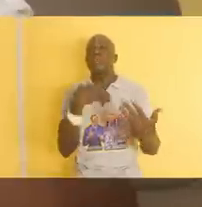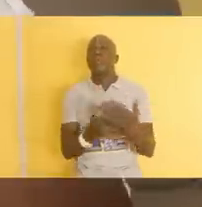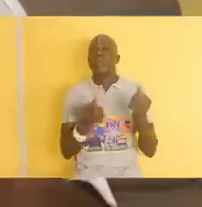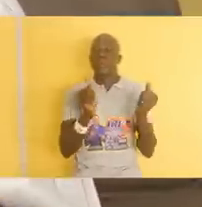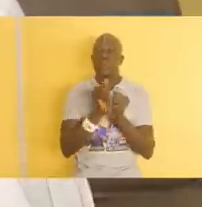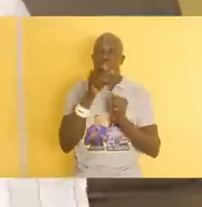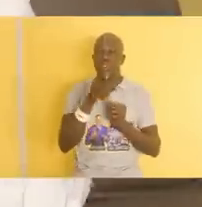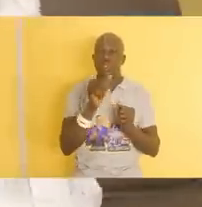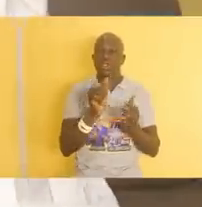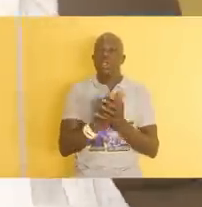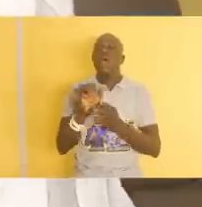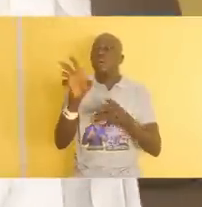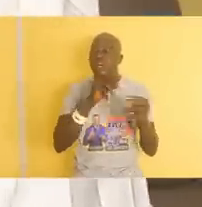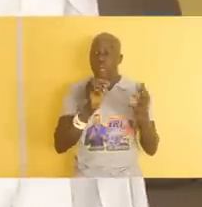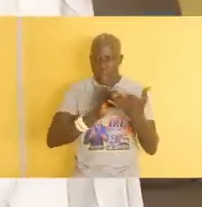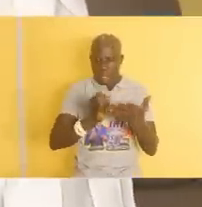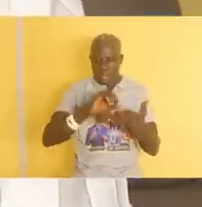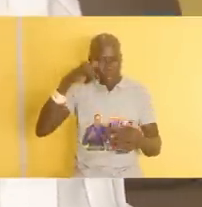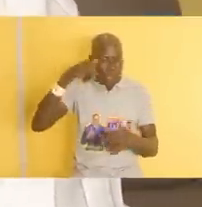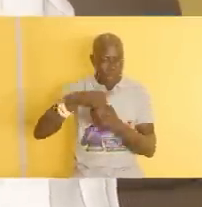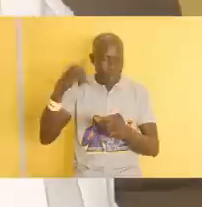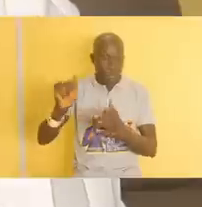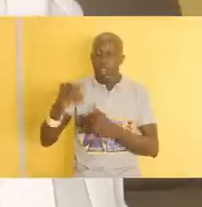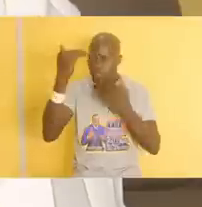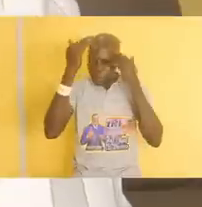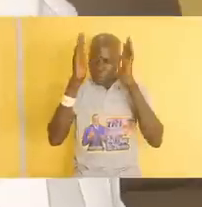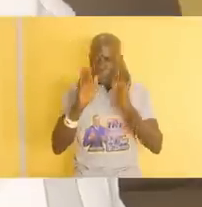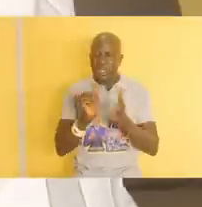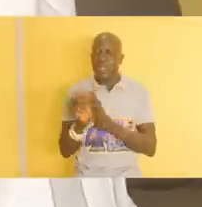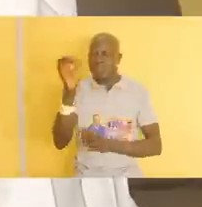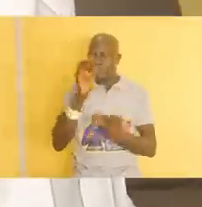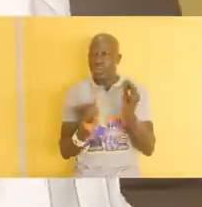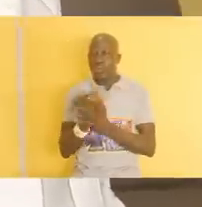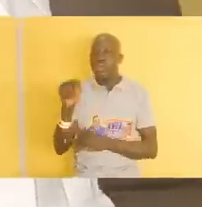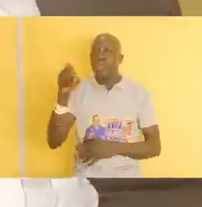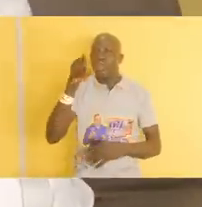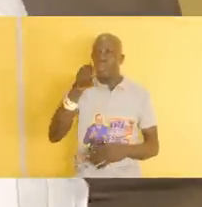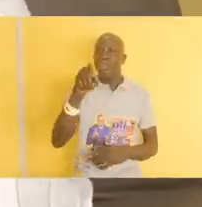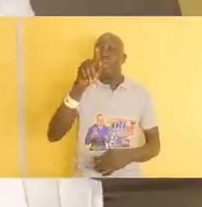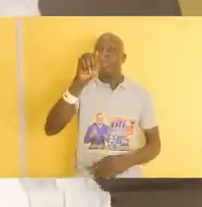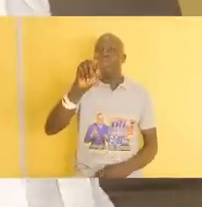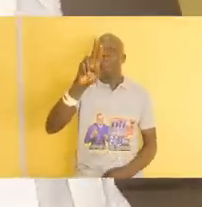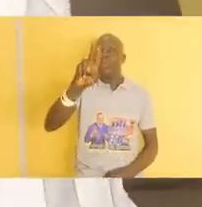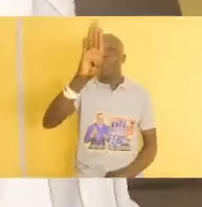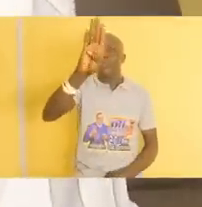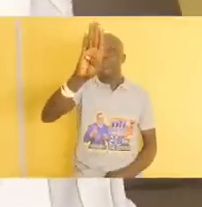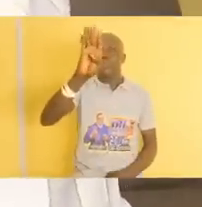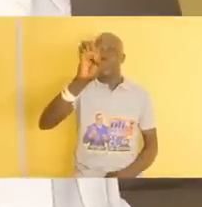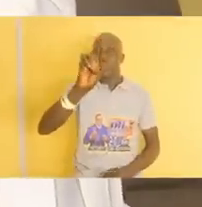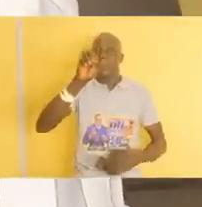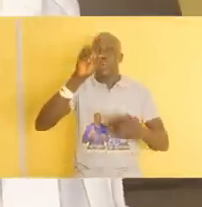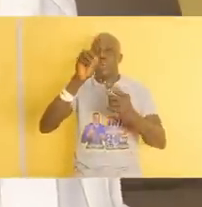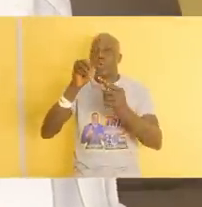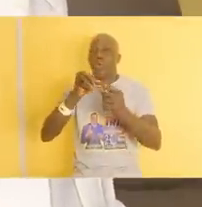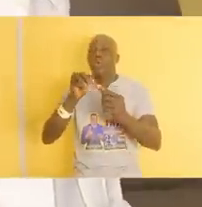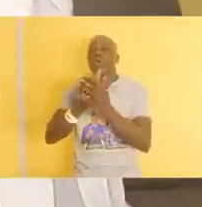amen mo ni ko confirmation se le you write this information down to ba fe wa ni YouTube want to watch us on YouTube Babasebioba TV Babasebioba TV